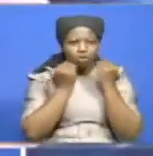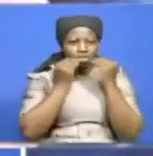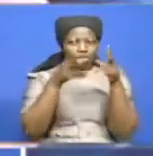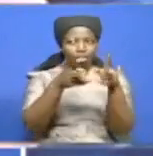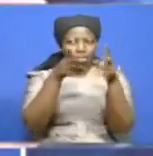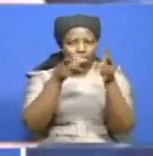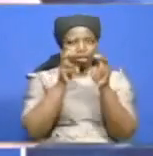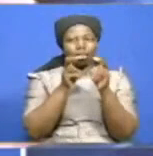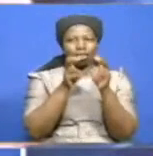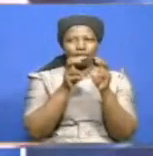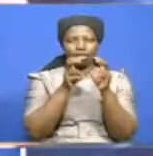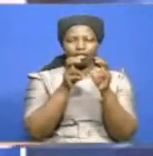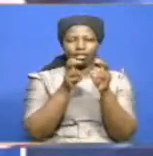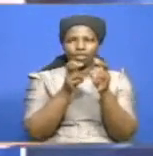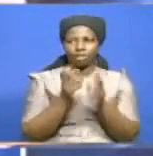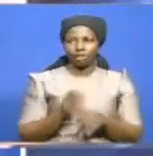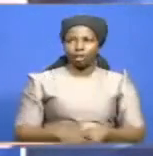in on the events.